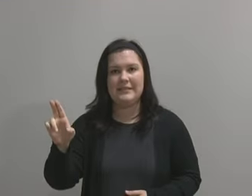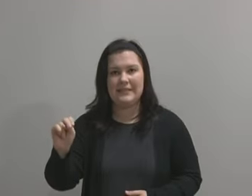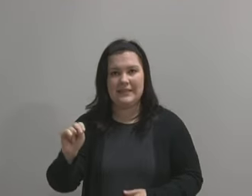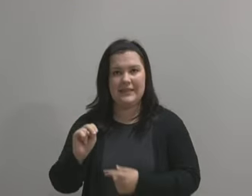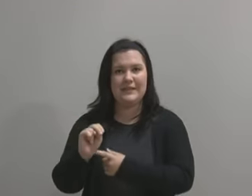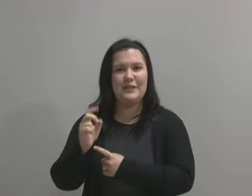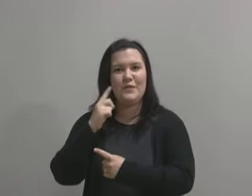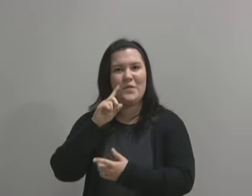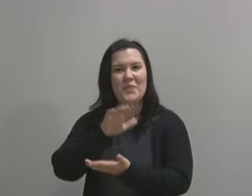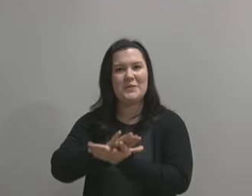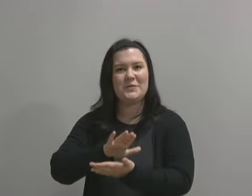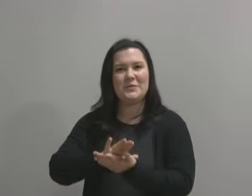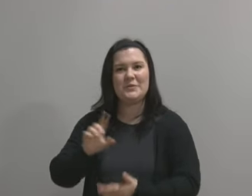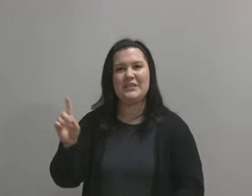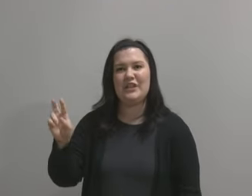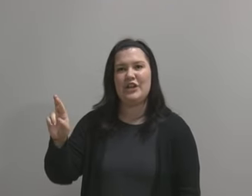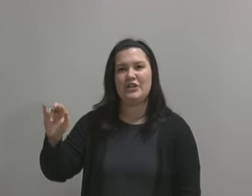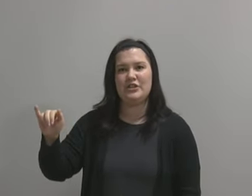Dr. Jacob.